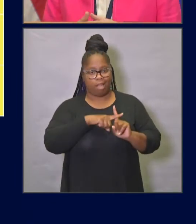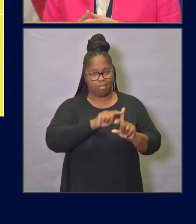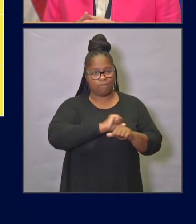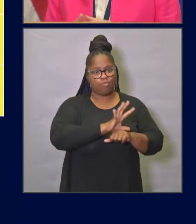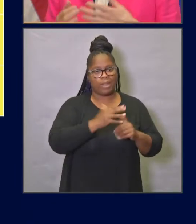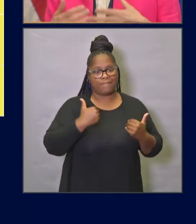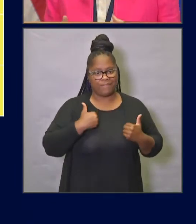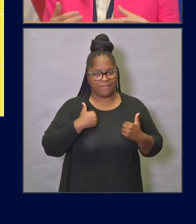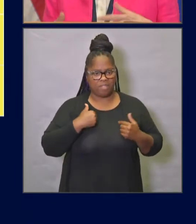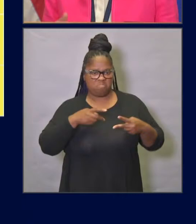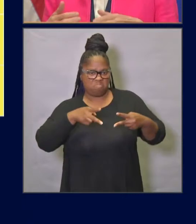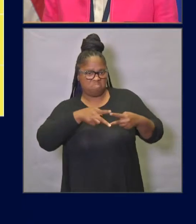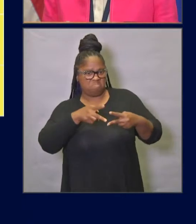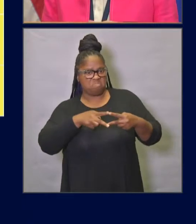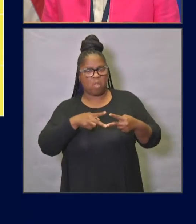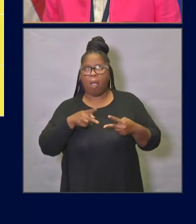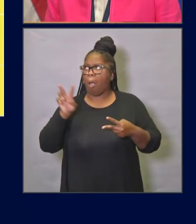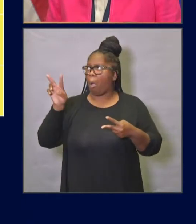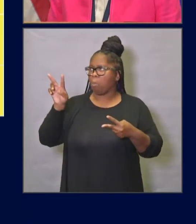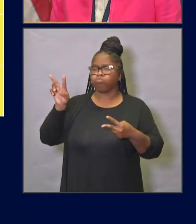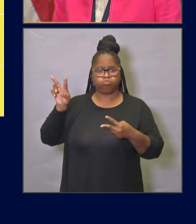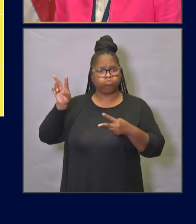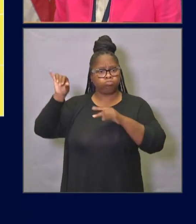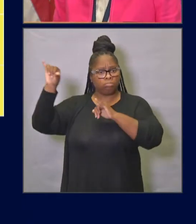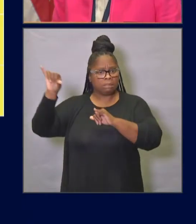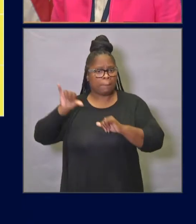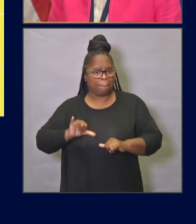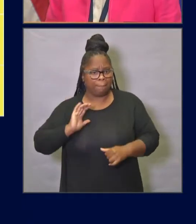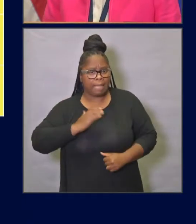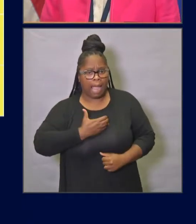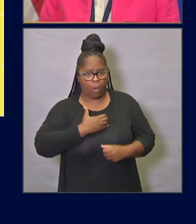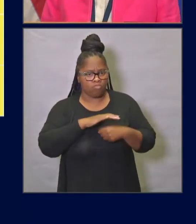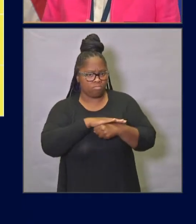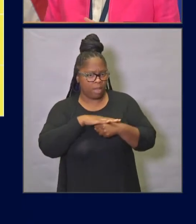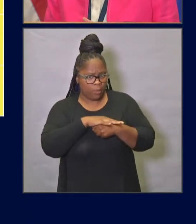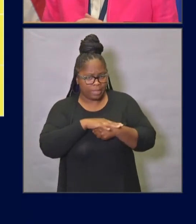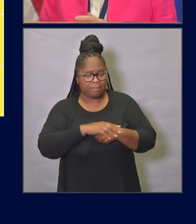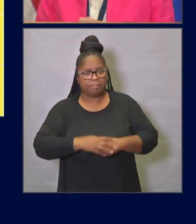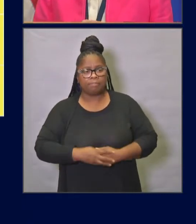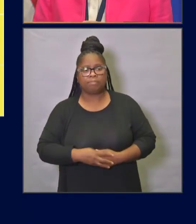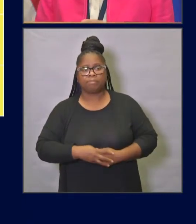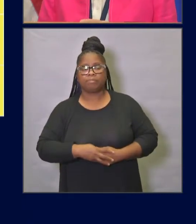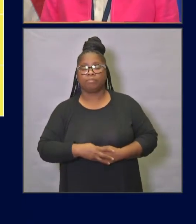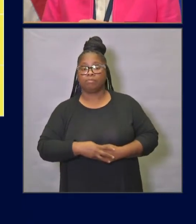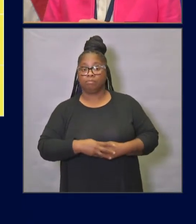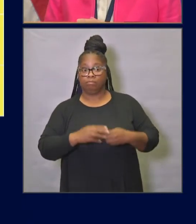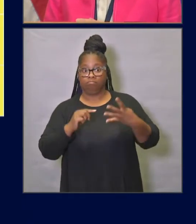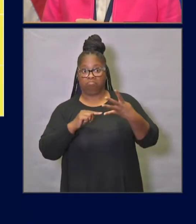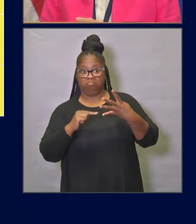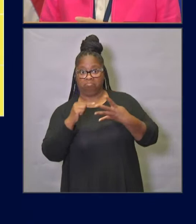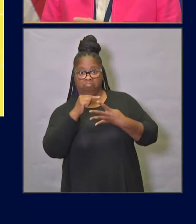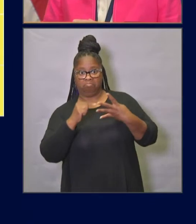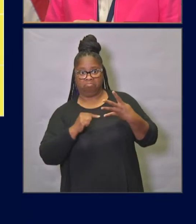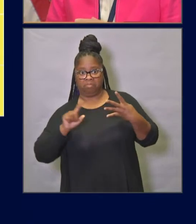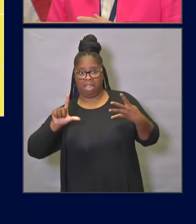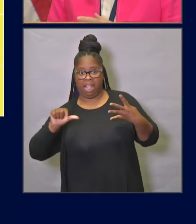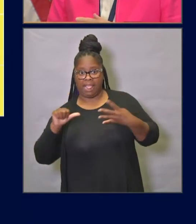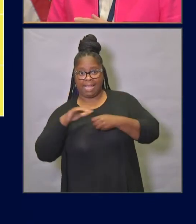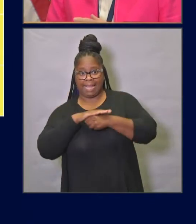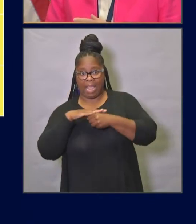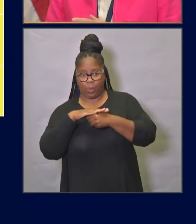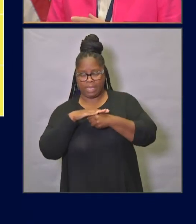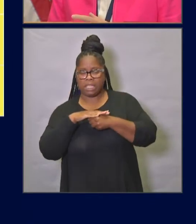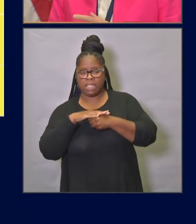familiar measures to what we've been marking here in the county. Where a county falls in this tier system determines